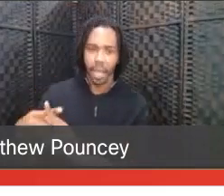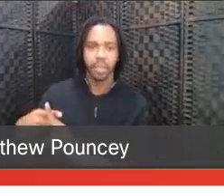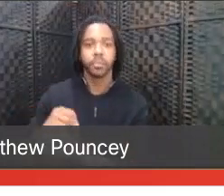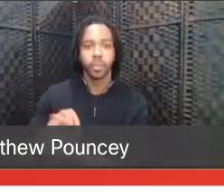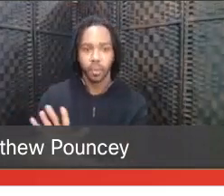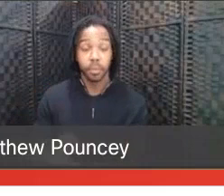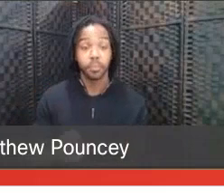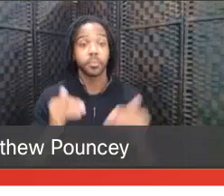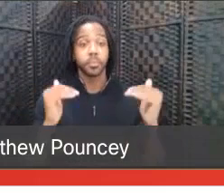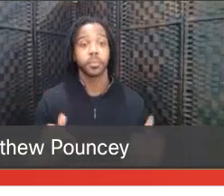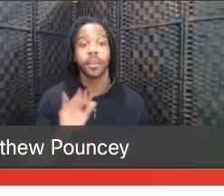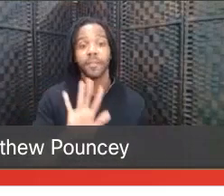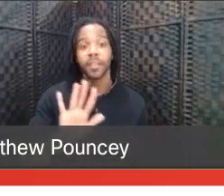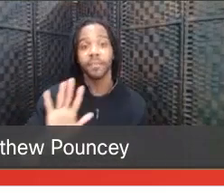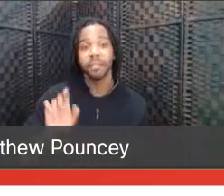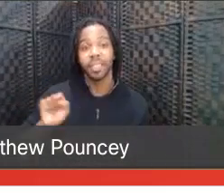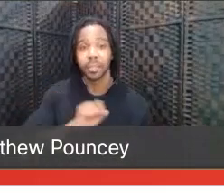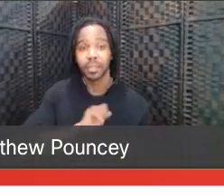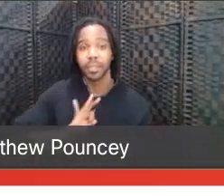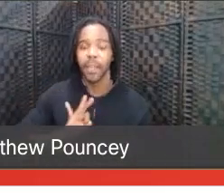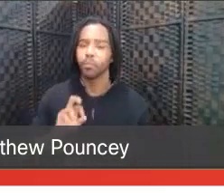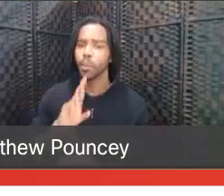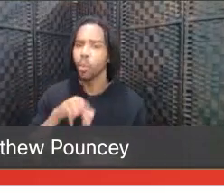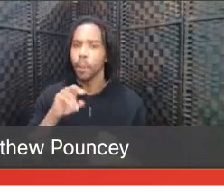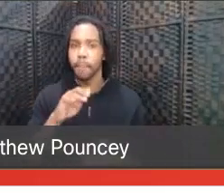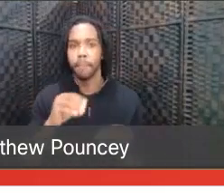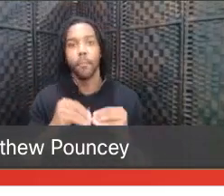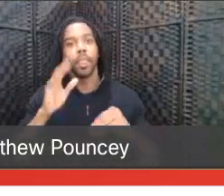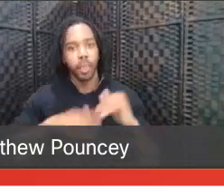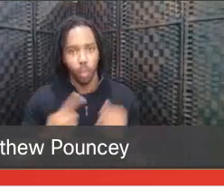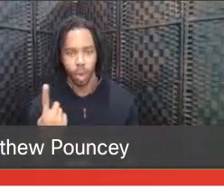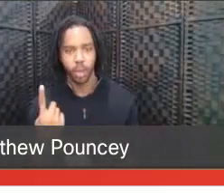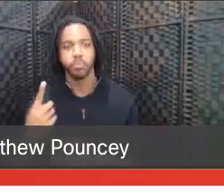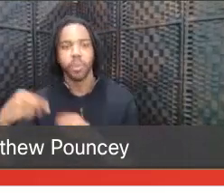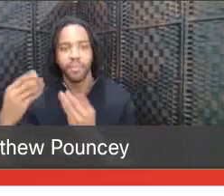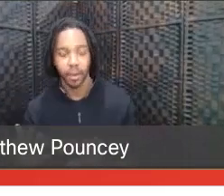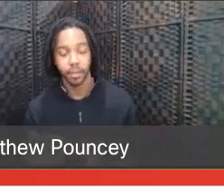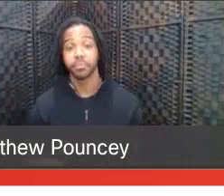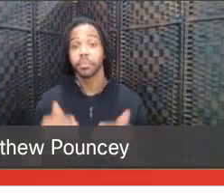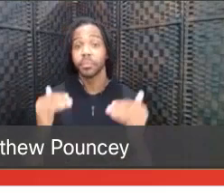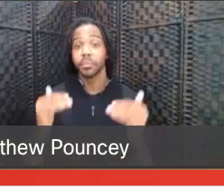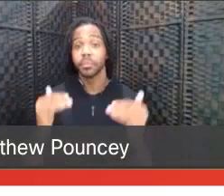have been reported by more than 1 provider, and 10 staff have died from COVID.